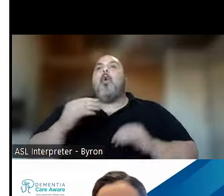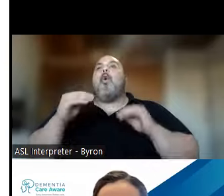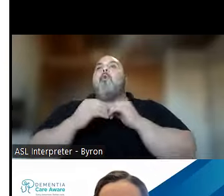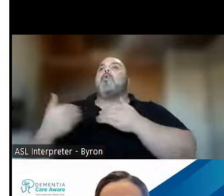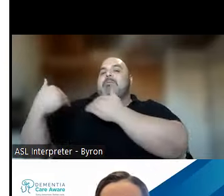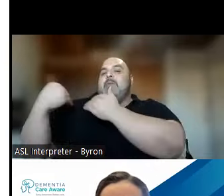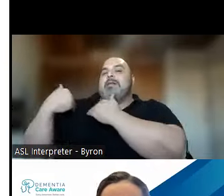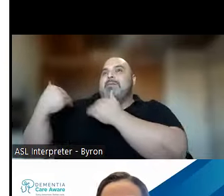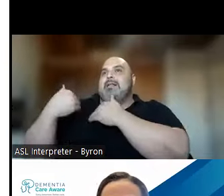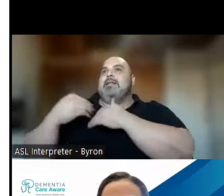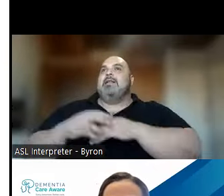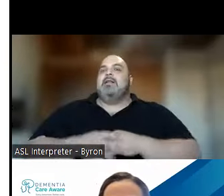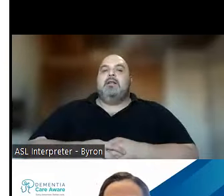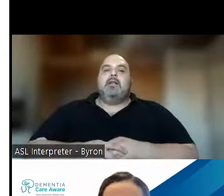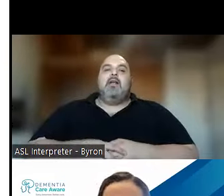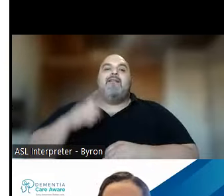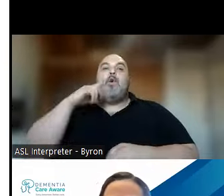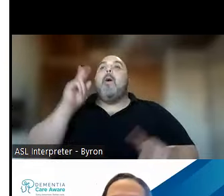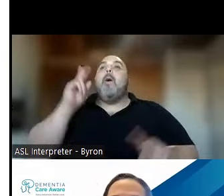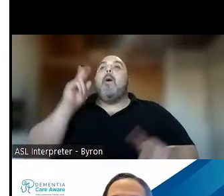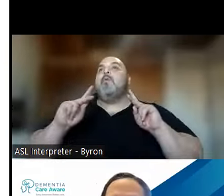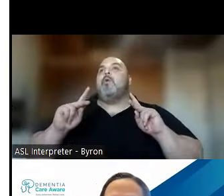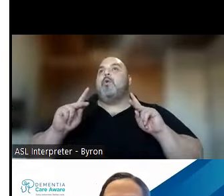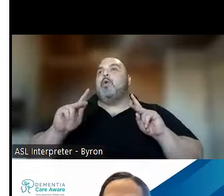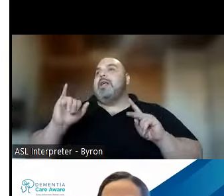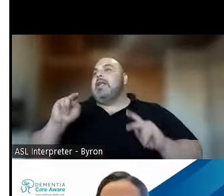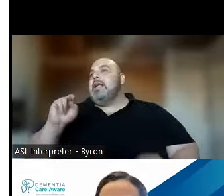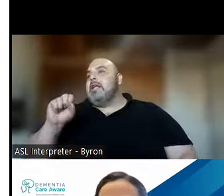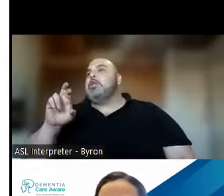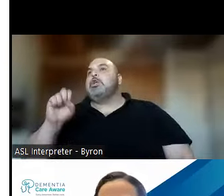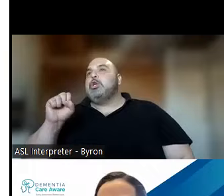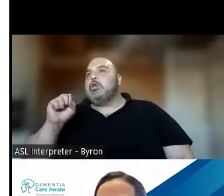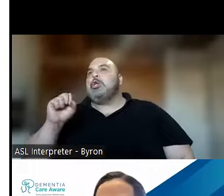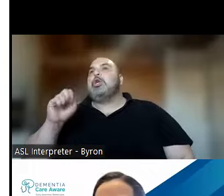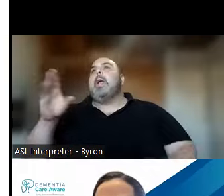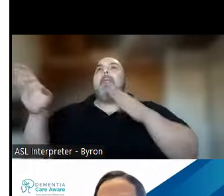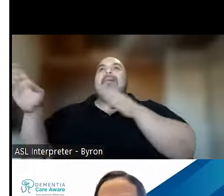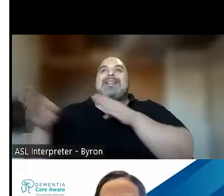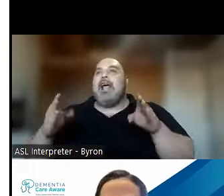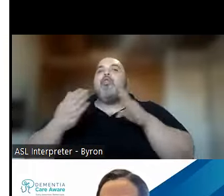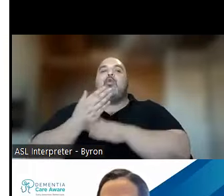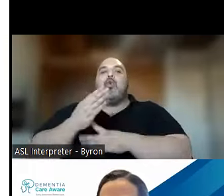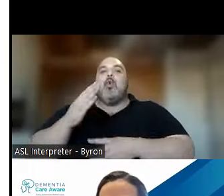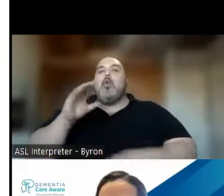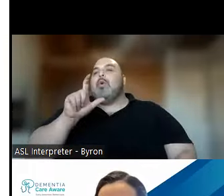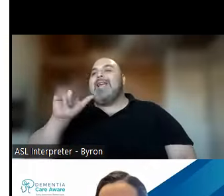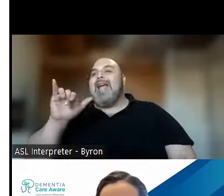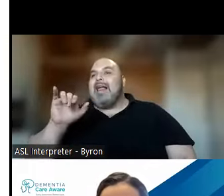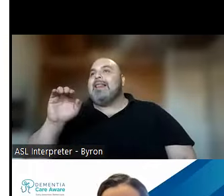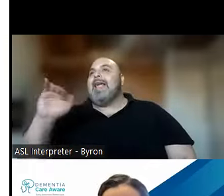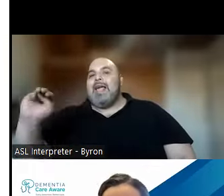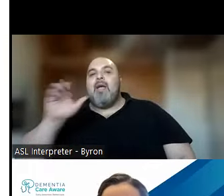responsibility for folks, insurers and plans through CalAIM and